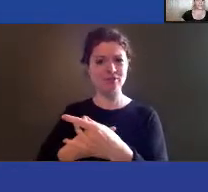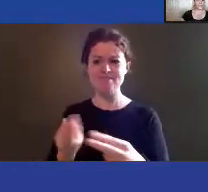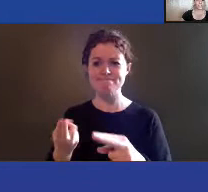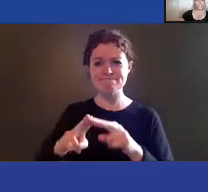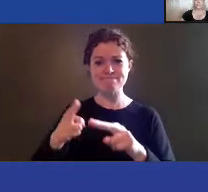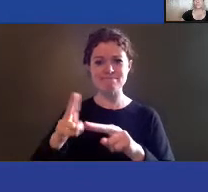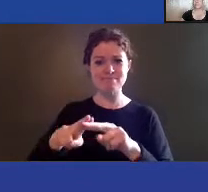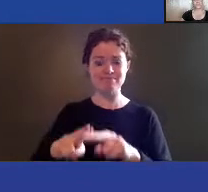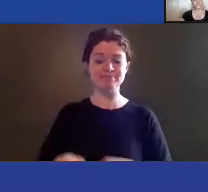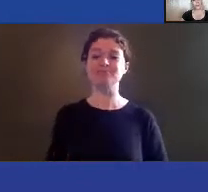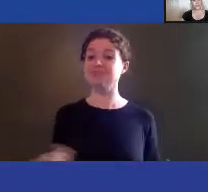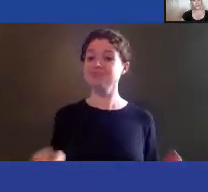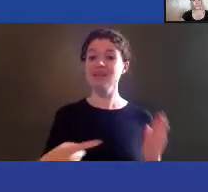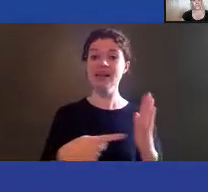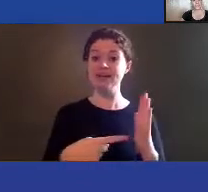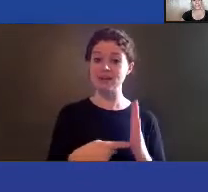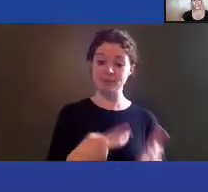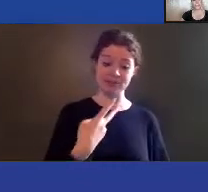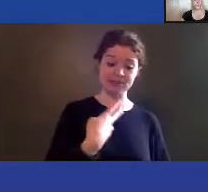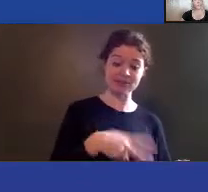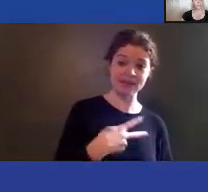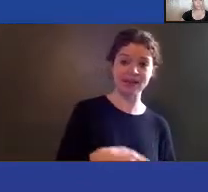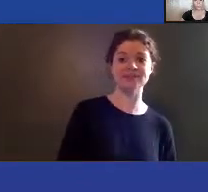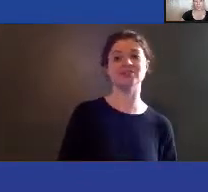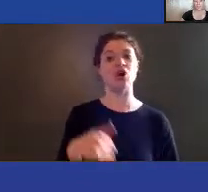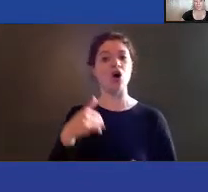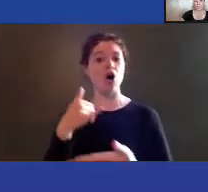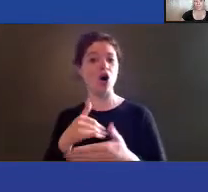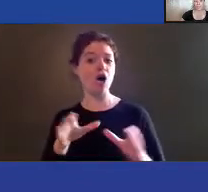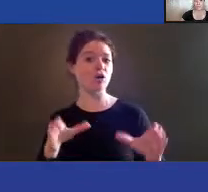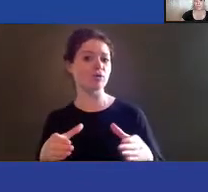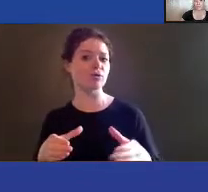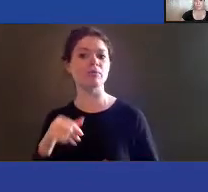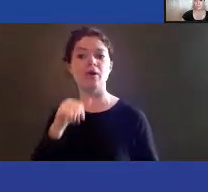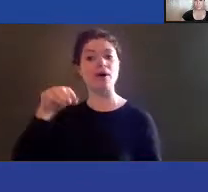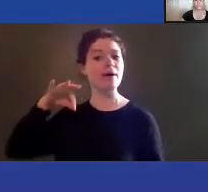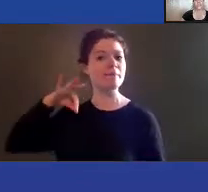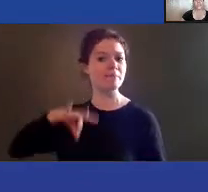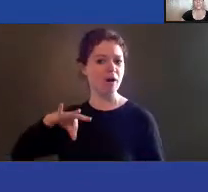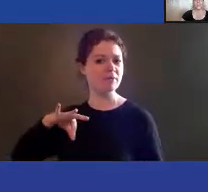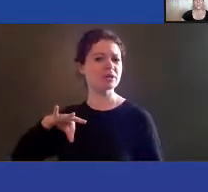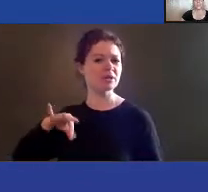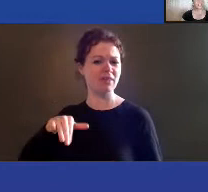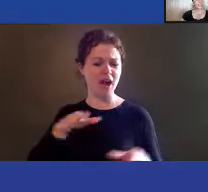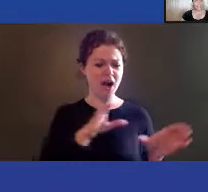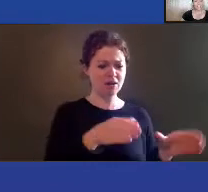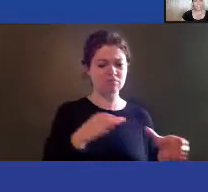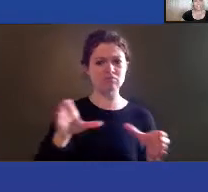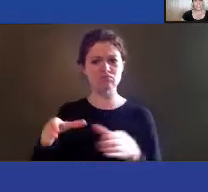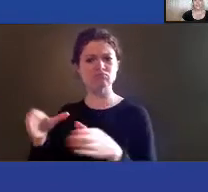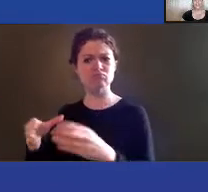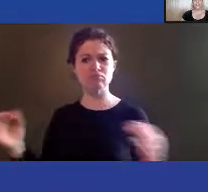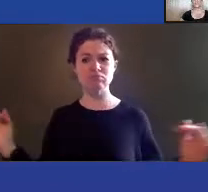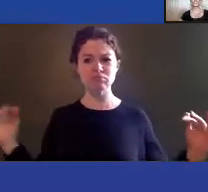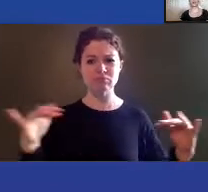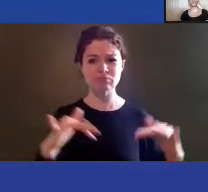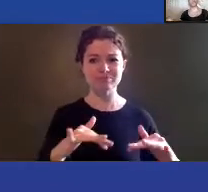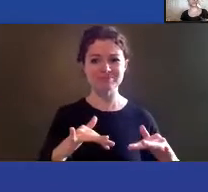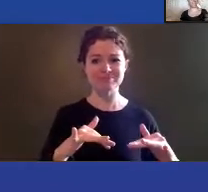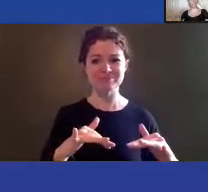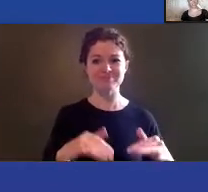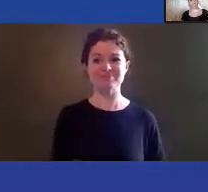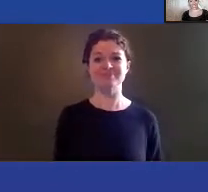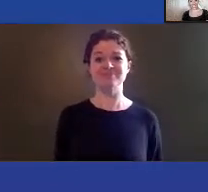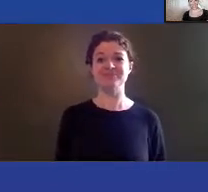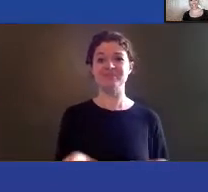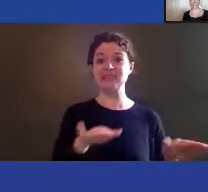dance industry, the arts and cultural sector, or the nonprofit sector. Like butterflies, coalition members